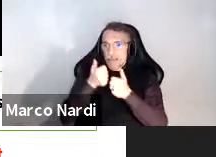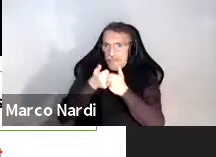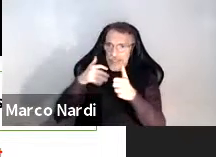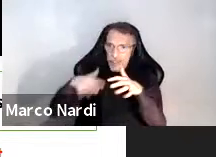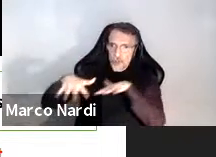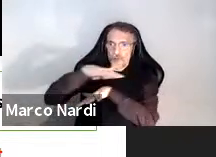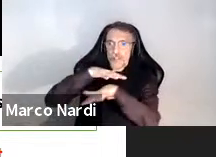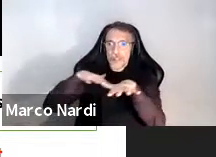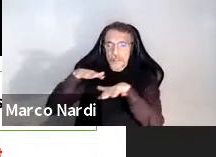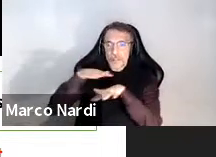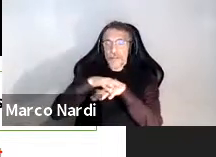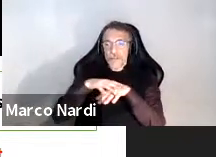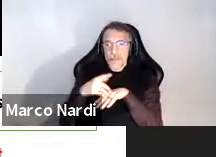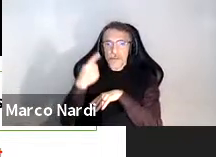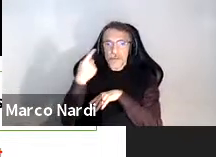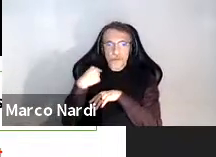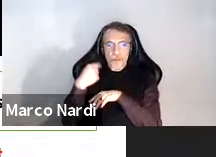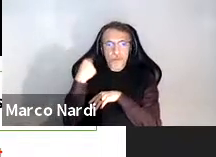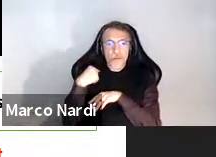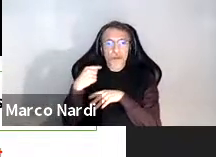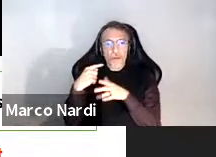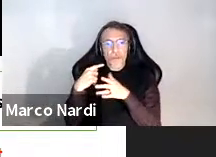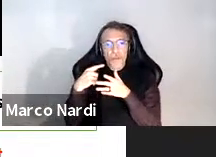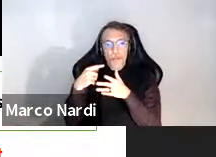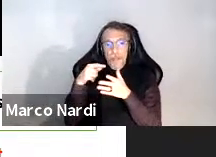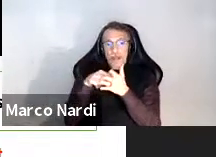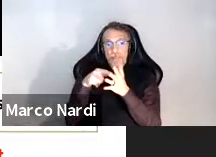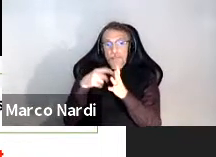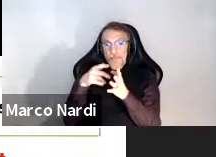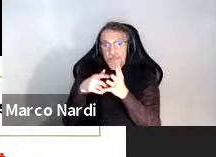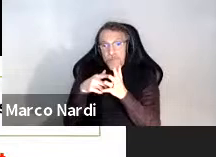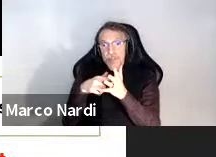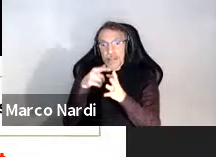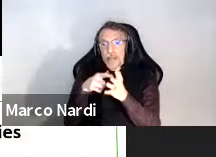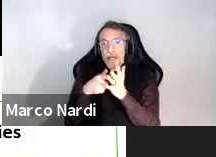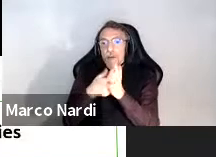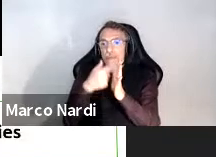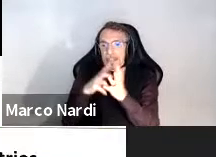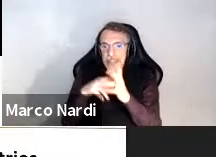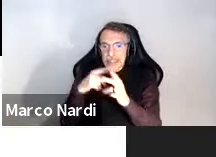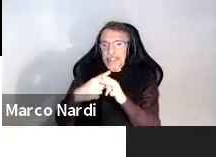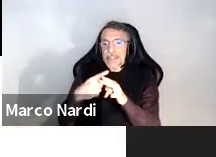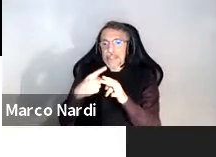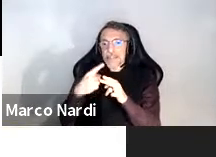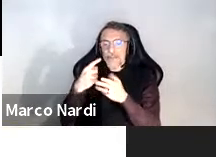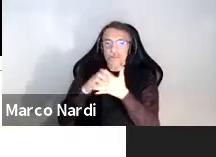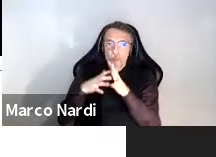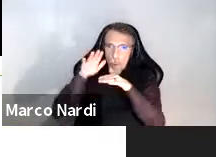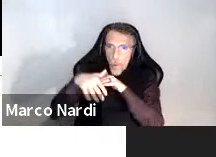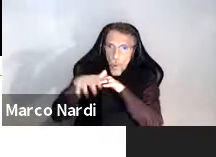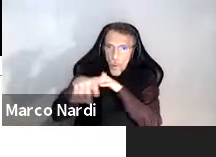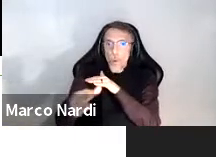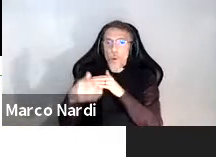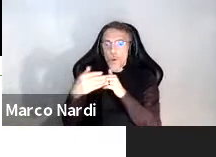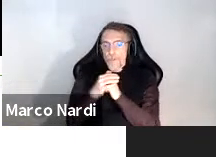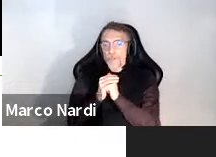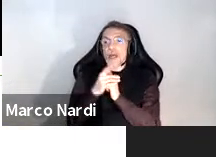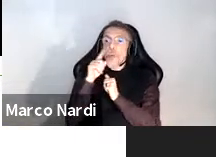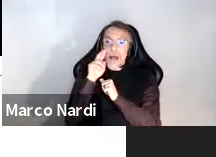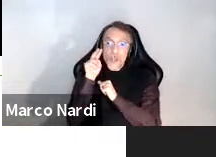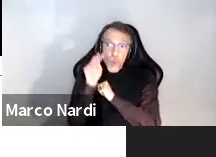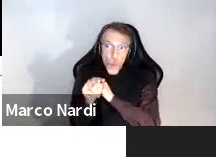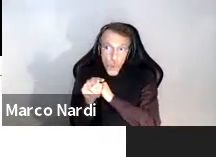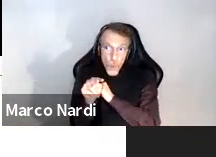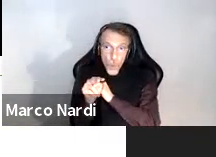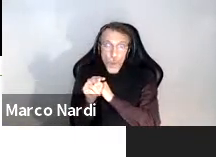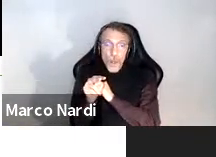the pharmaceutical, e-commerce, and remittances. We have noticed some increased flow. So generally, when you look at